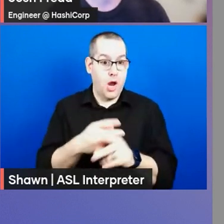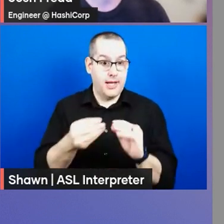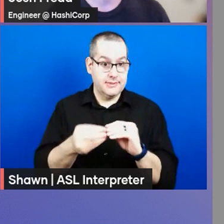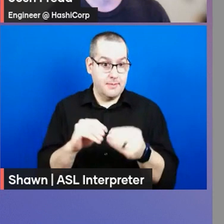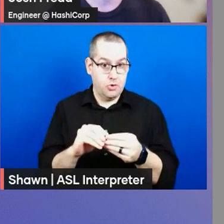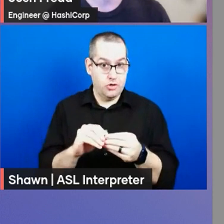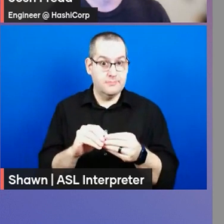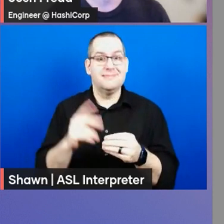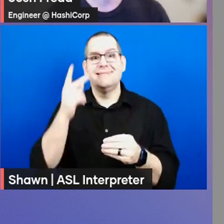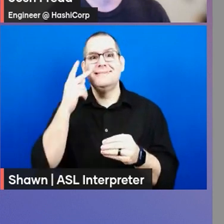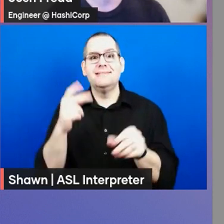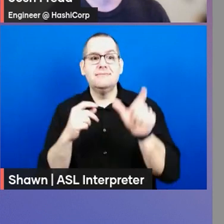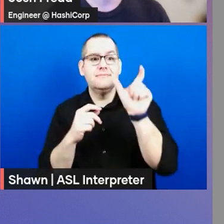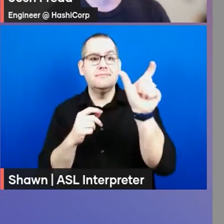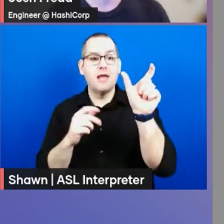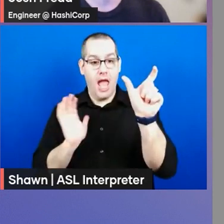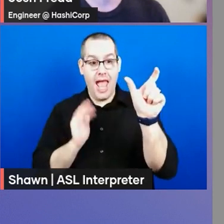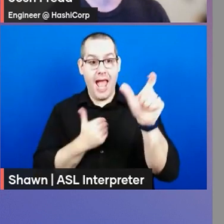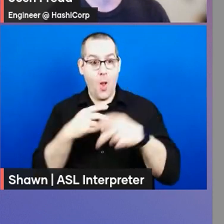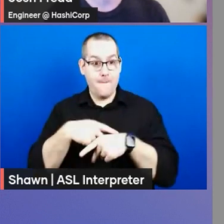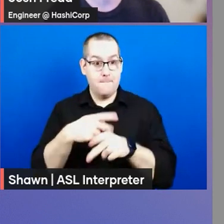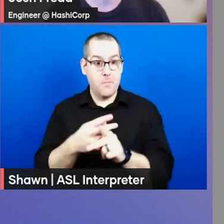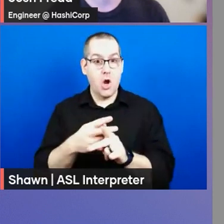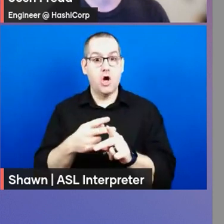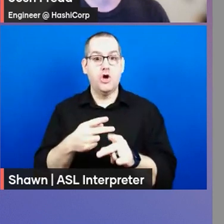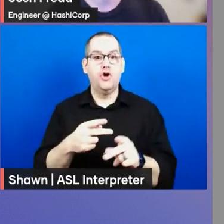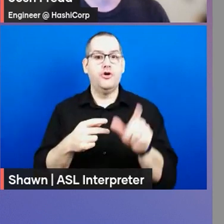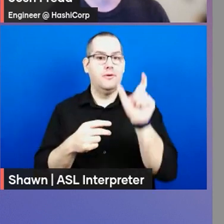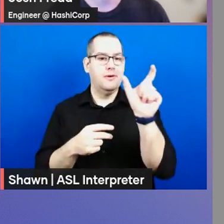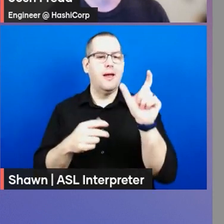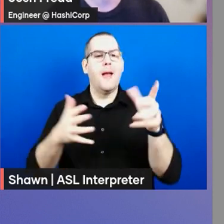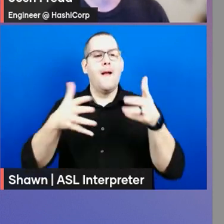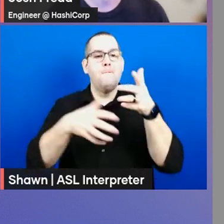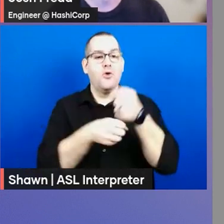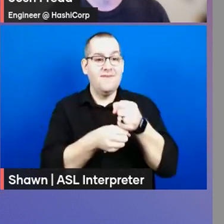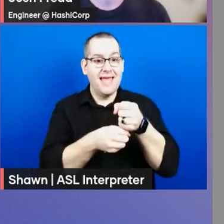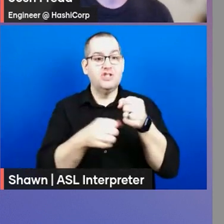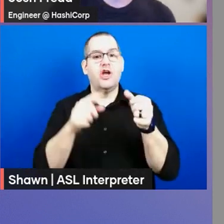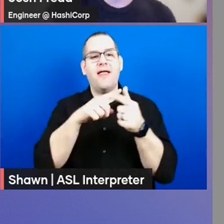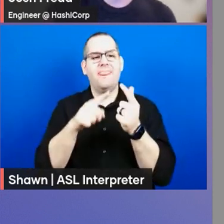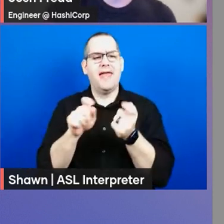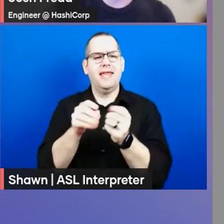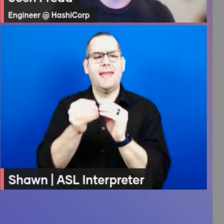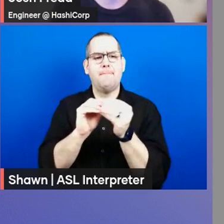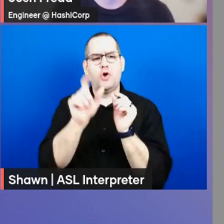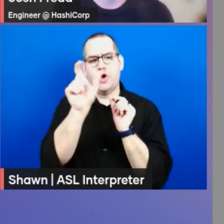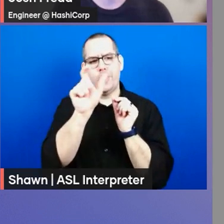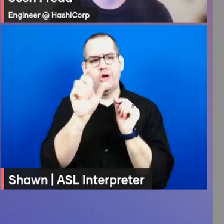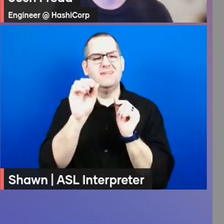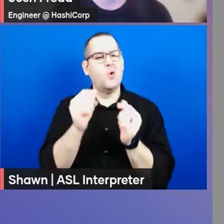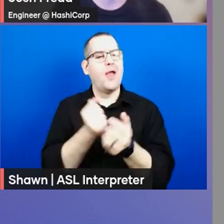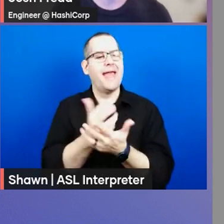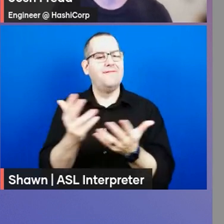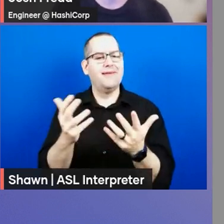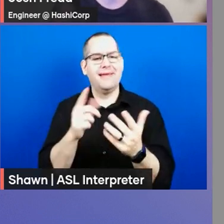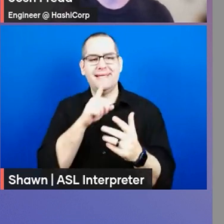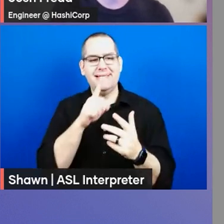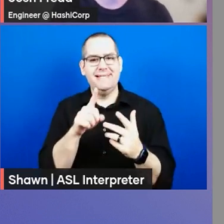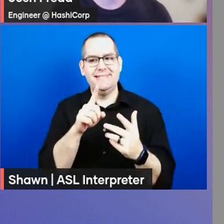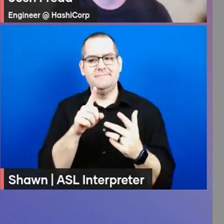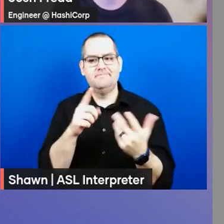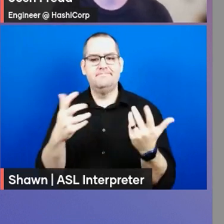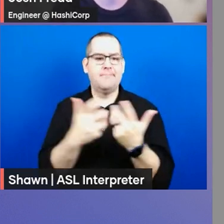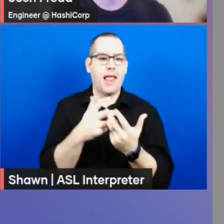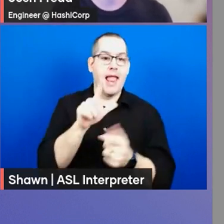we put all of our products as like this product abbreviation and then like a certain number. So everything's like it's referred to as like